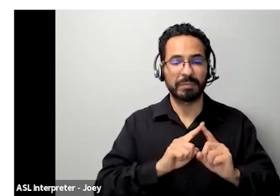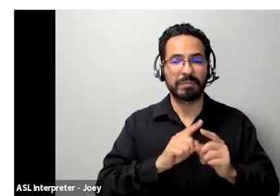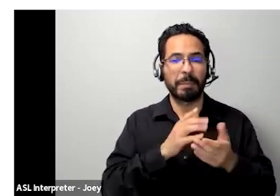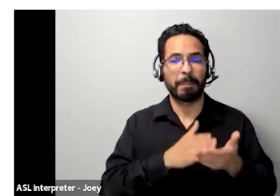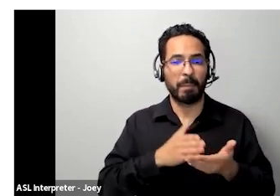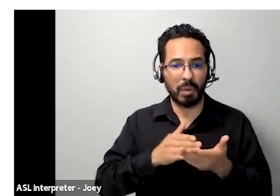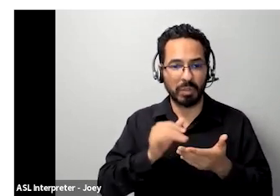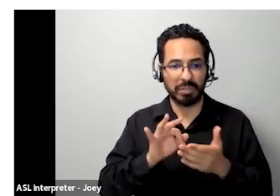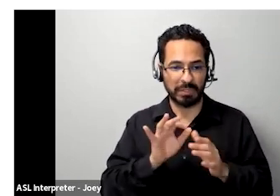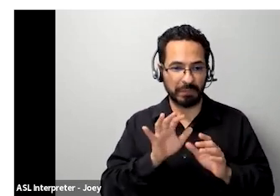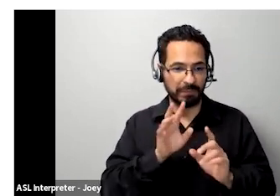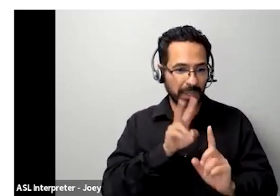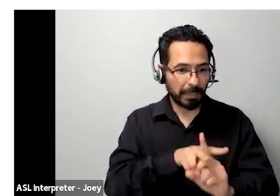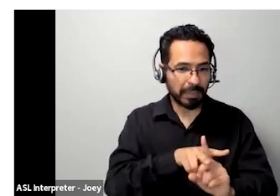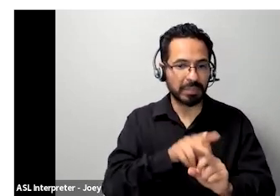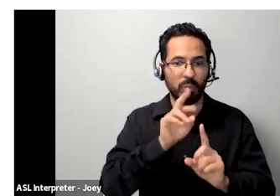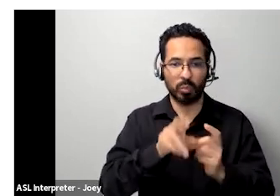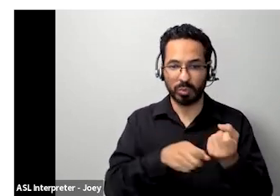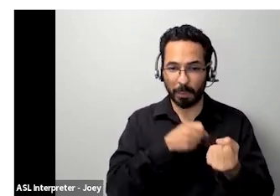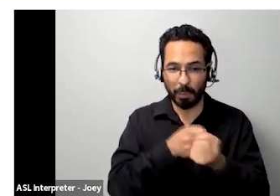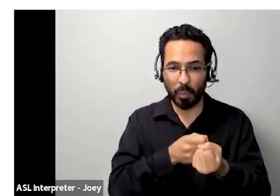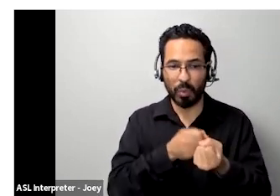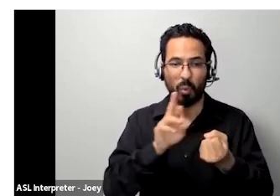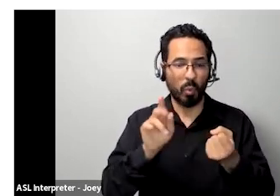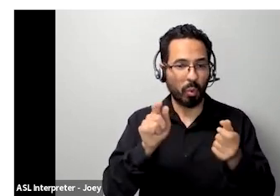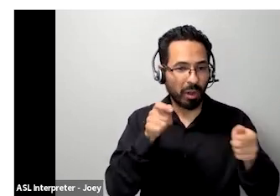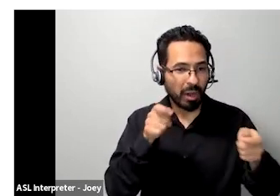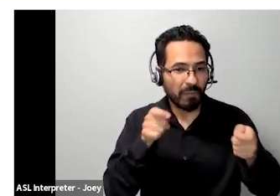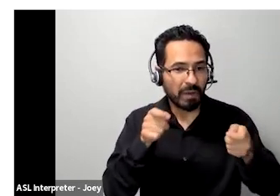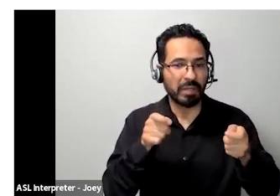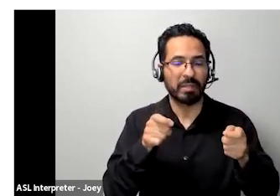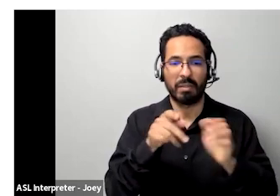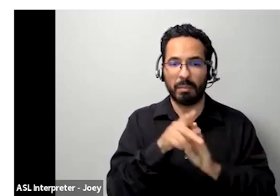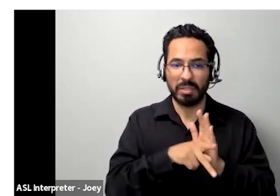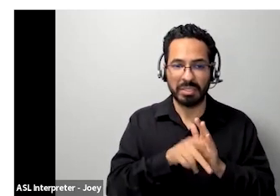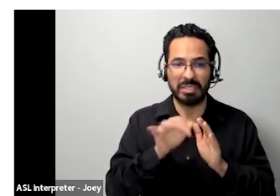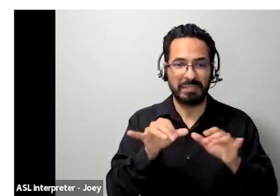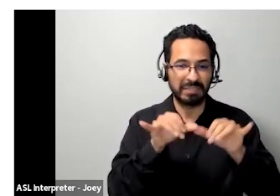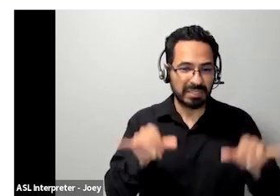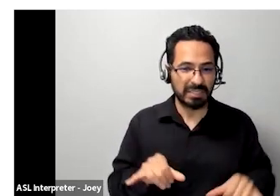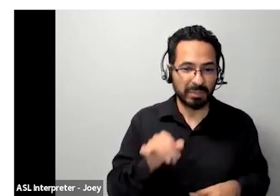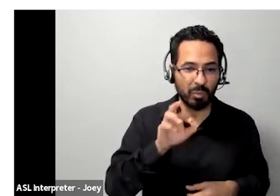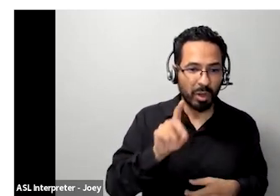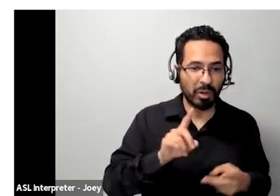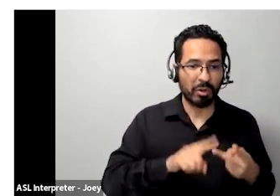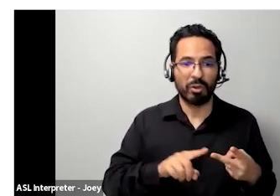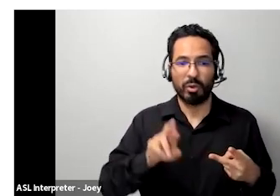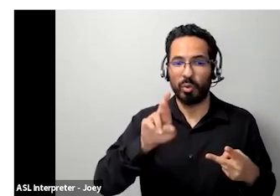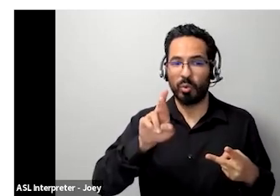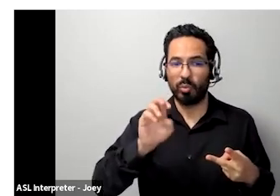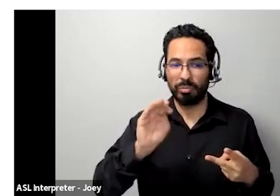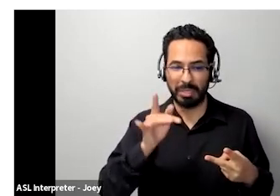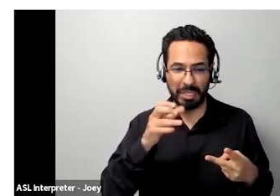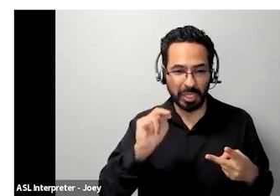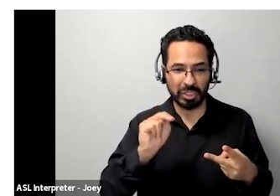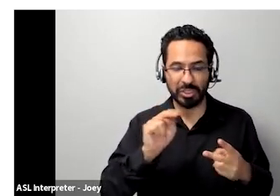and governing and supporting the policy, whether it be your system of record, whether it be for remediation and implementation.